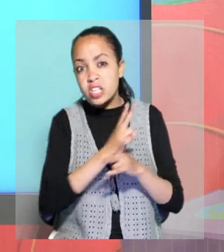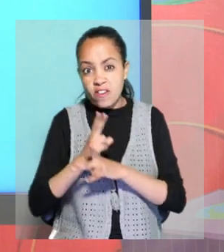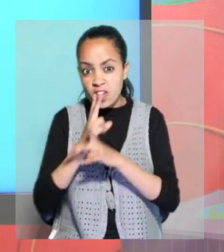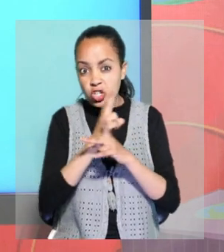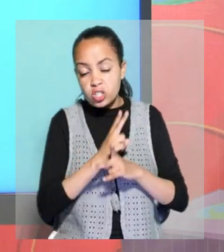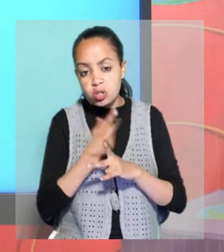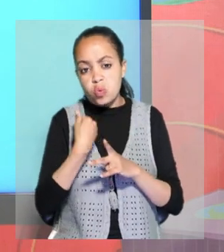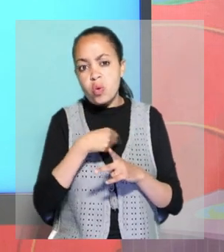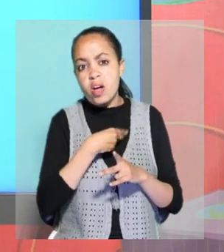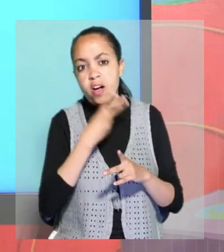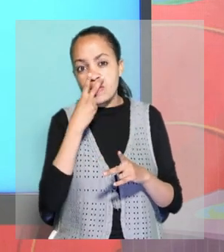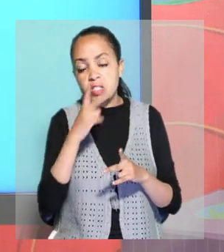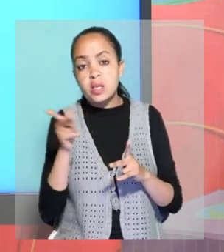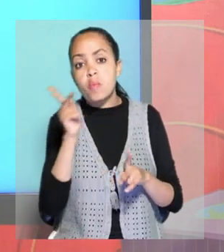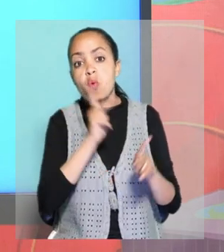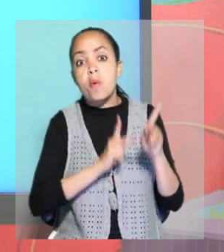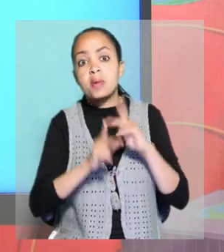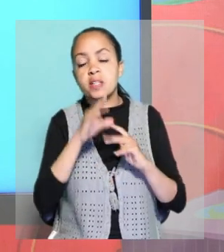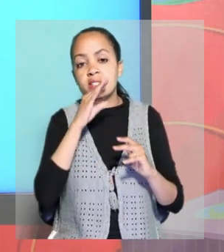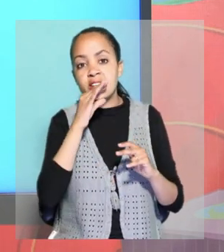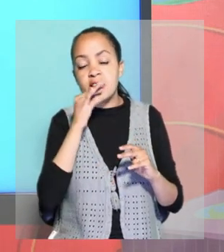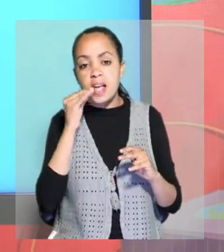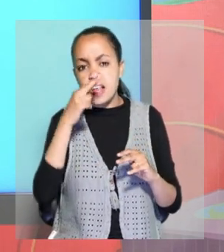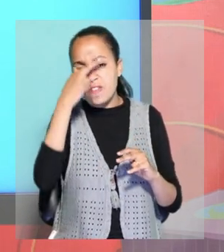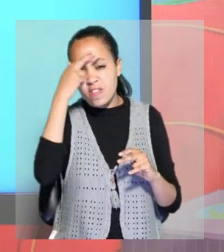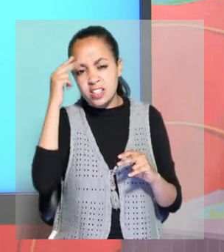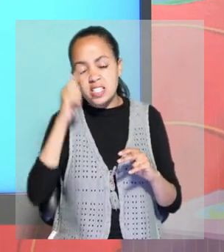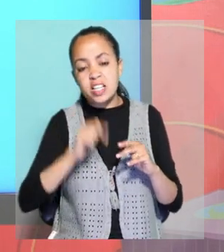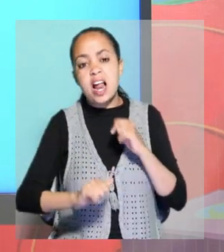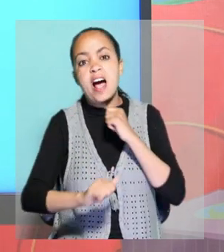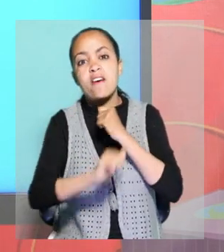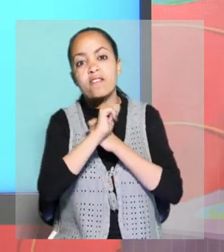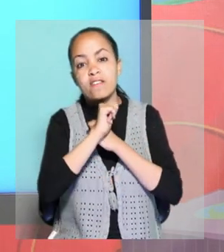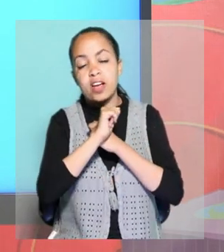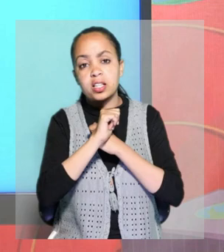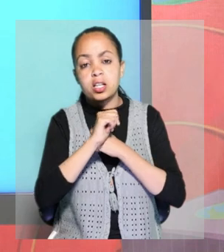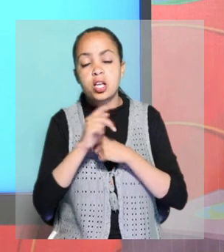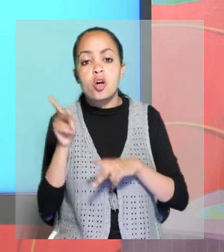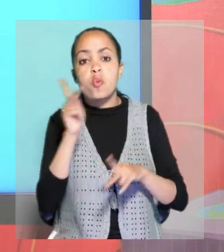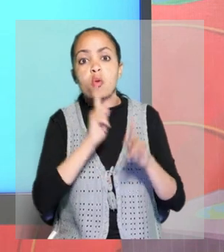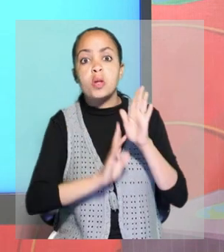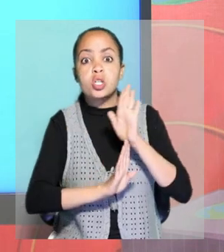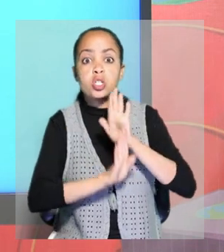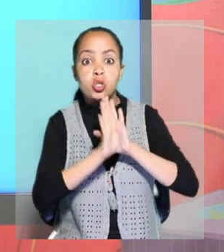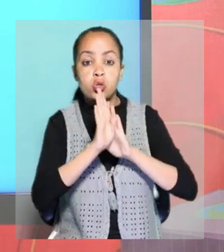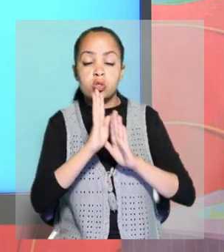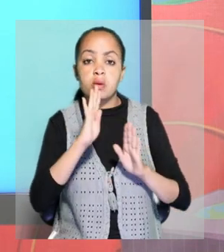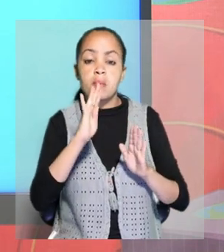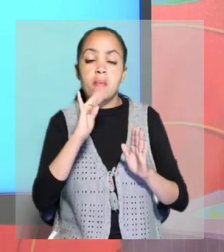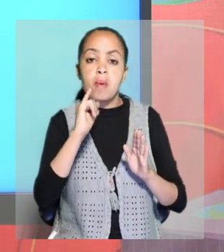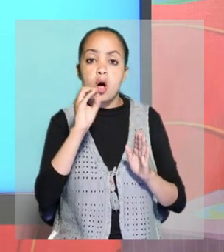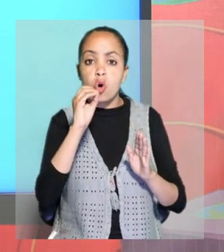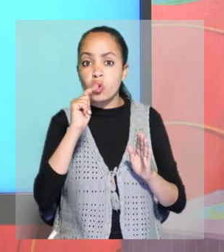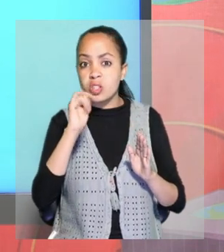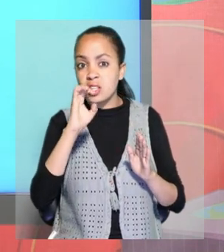seen population and the factors that affect population growth, including biotic and abiotic